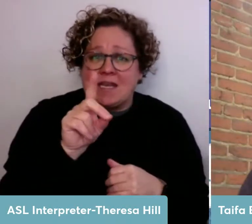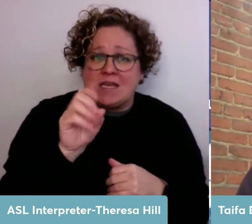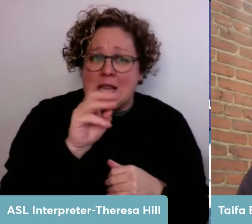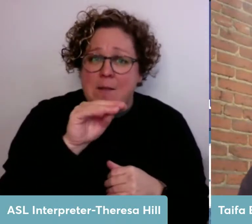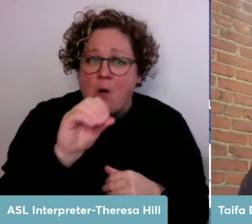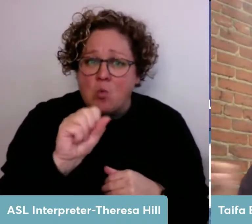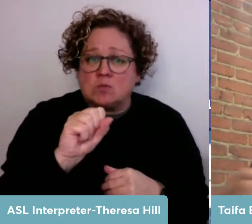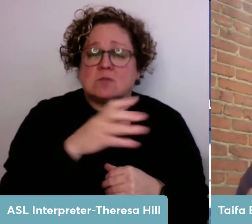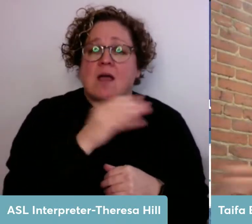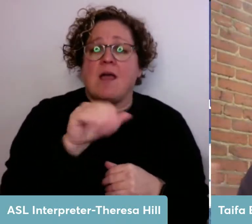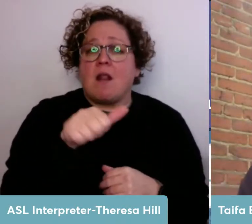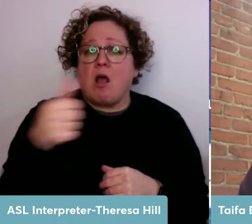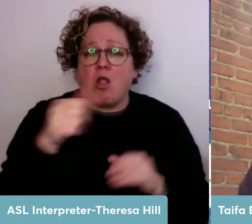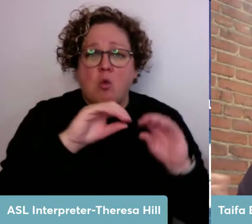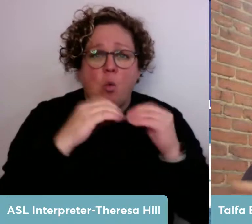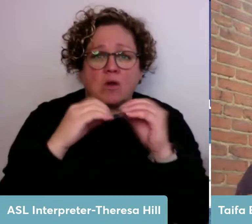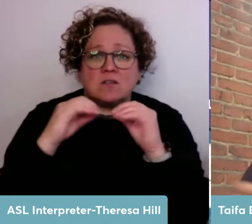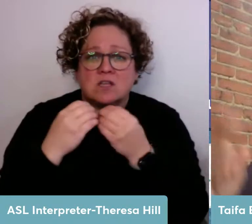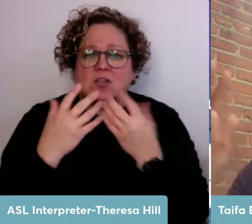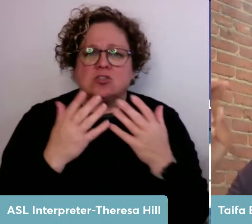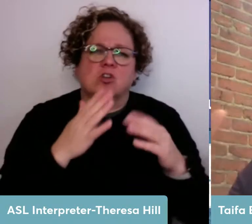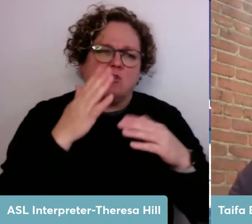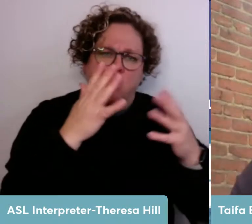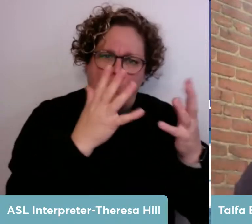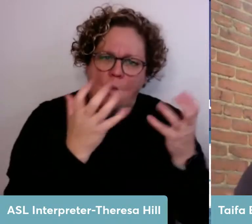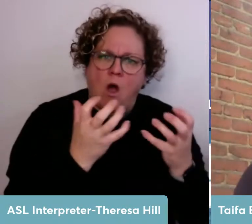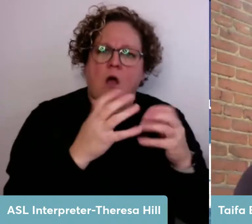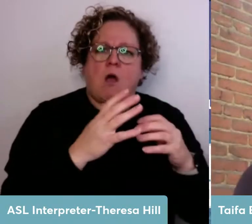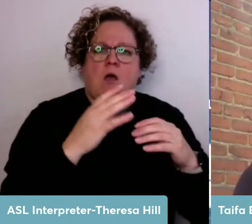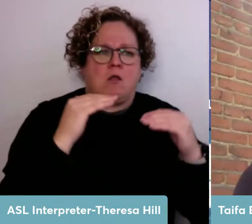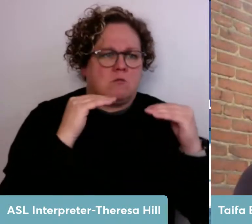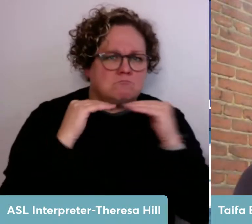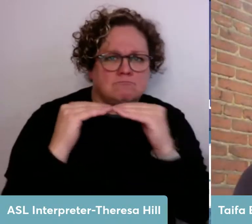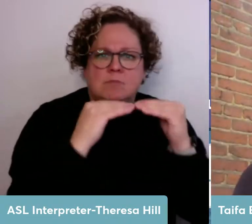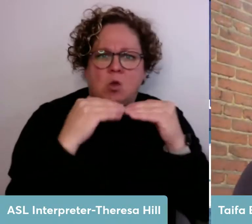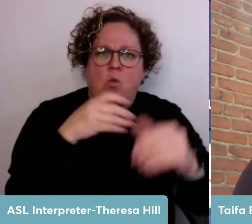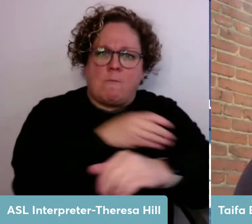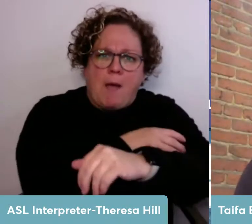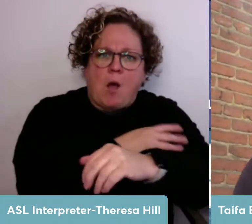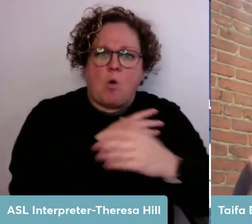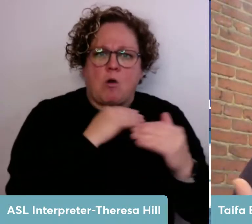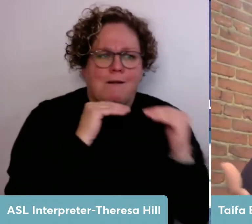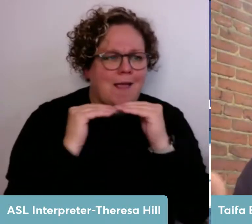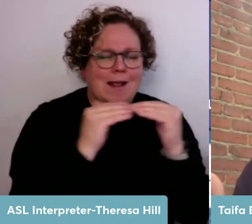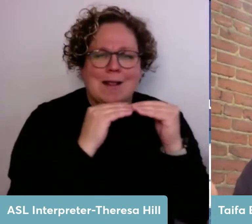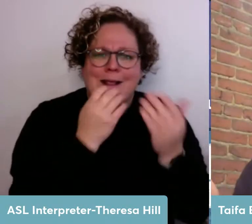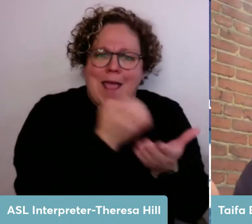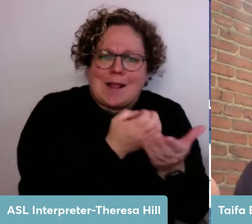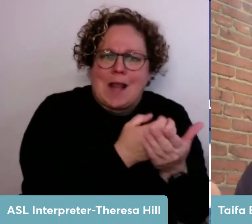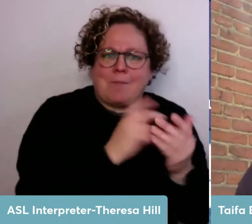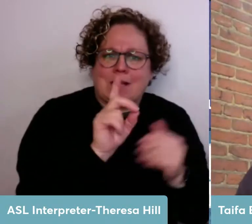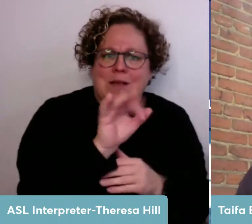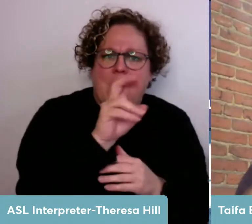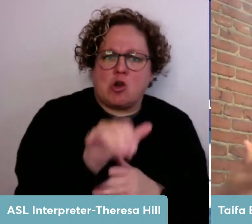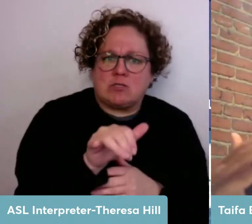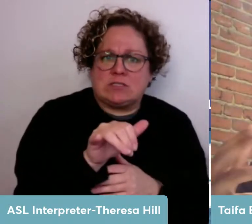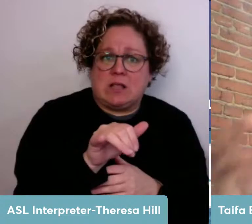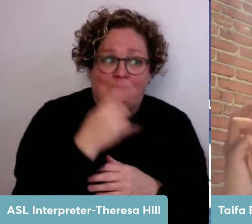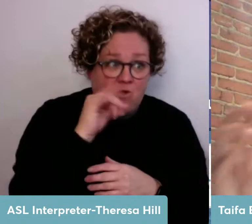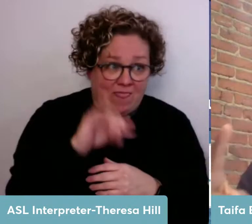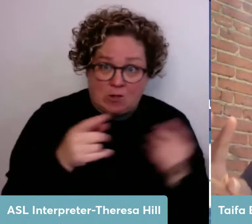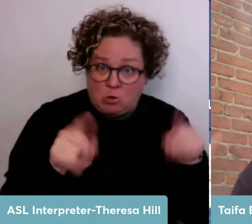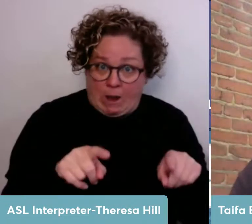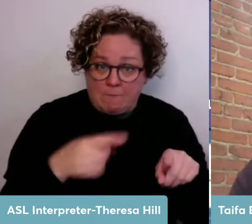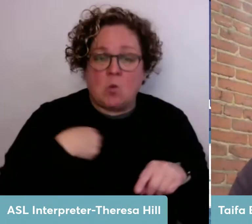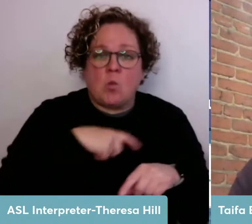others call for this rightful balance of power, economic democracy, To achieve economic democracy, we must